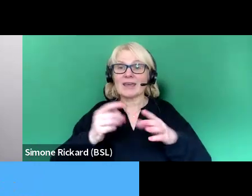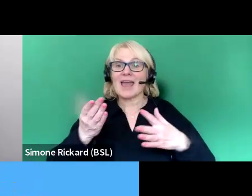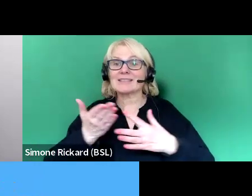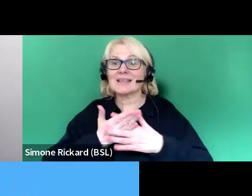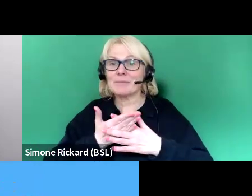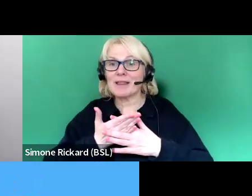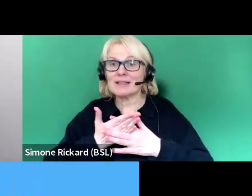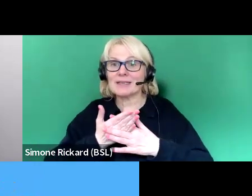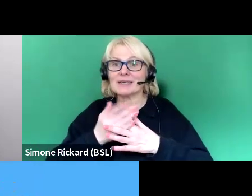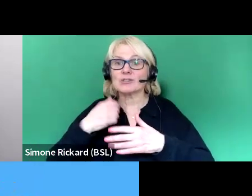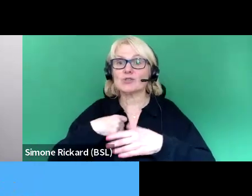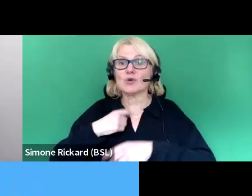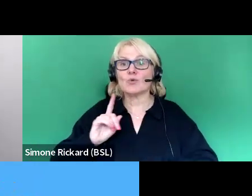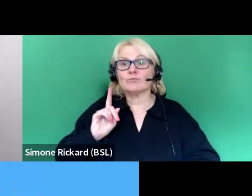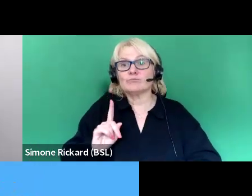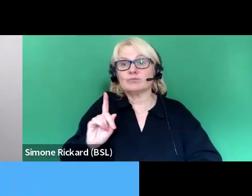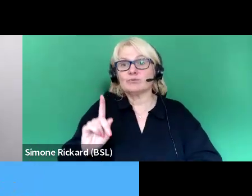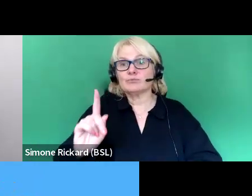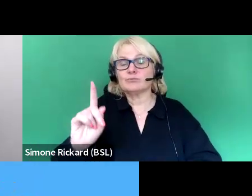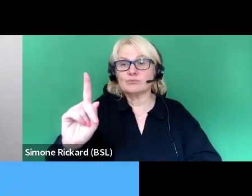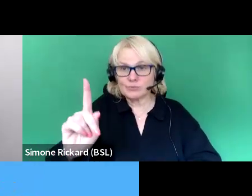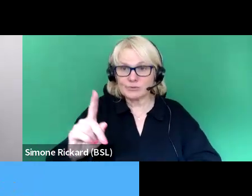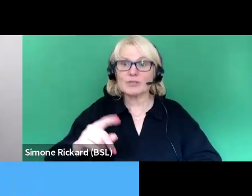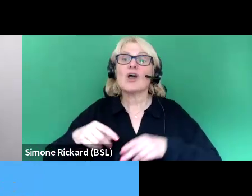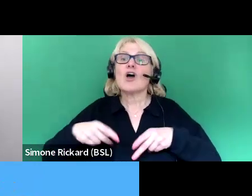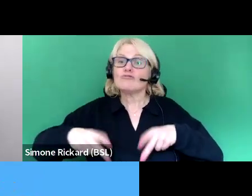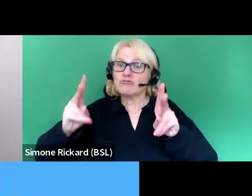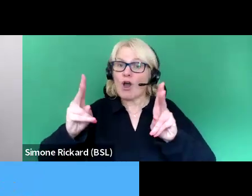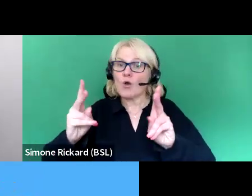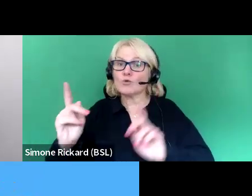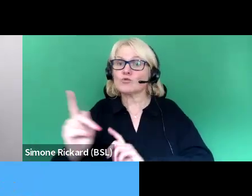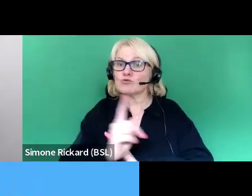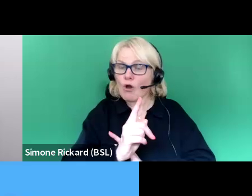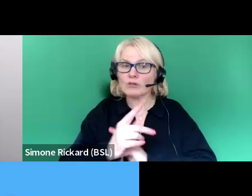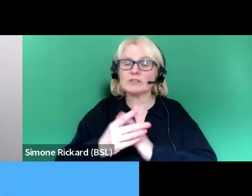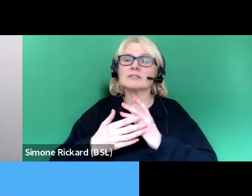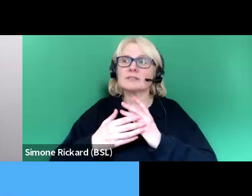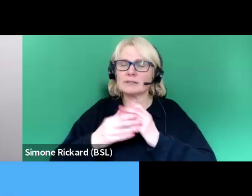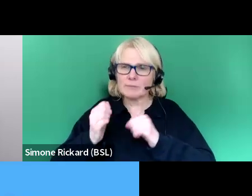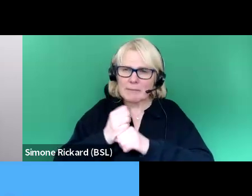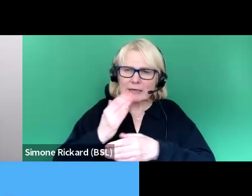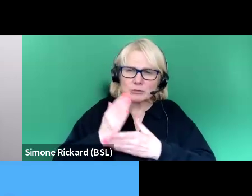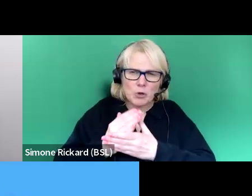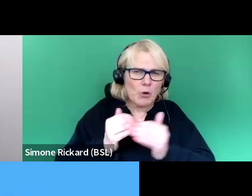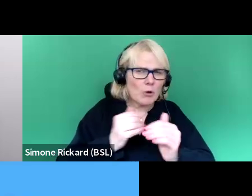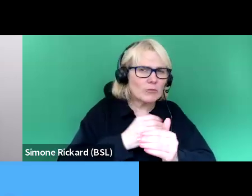accessibility to pedestrian crossings, all these things that happen when construction happens in an